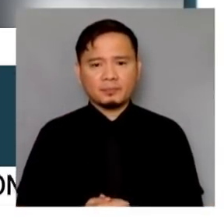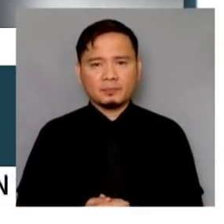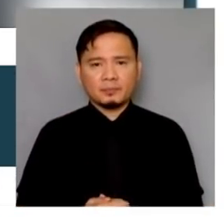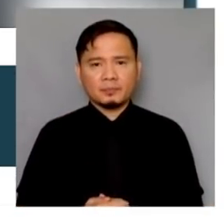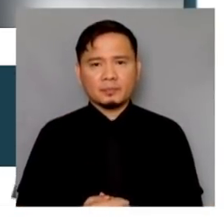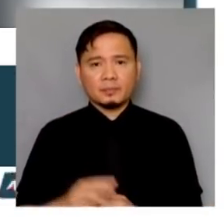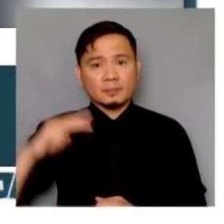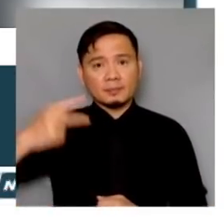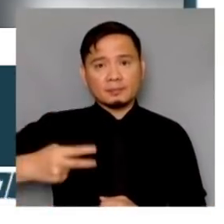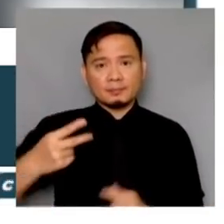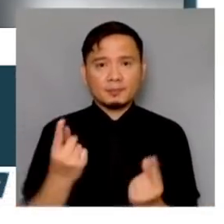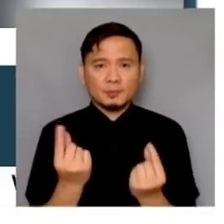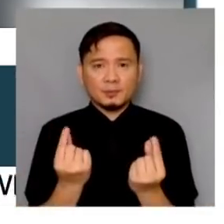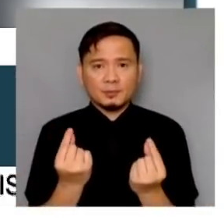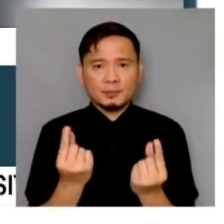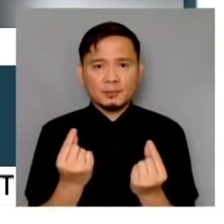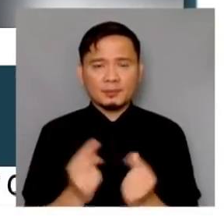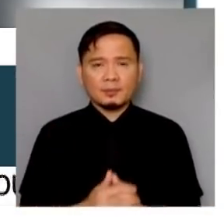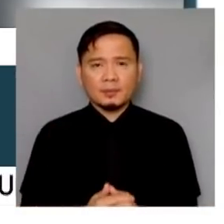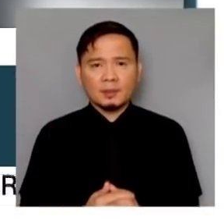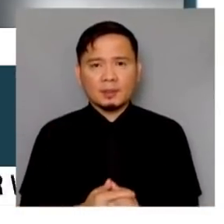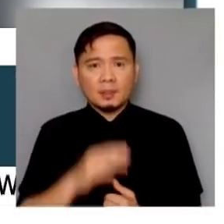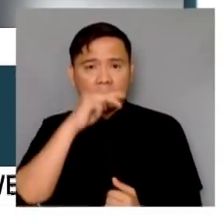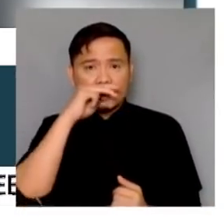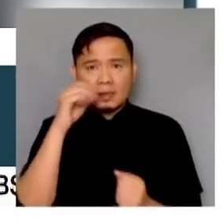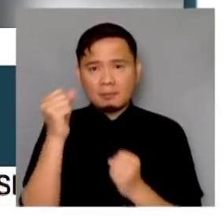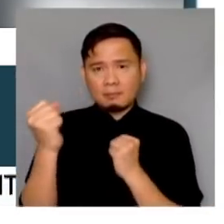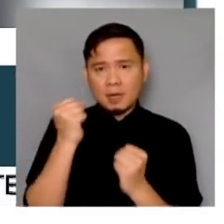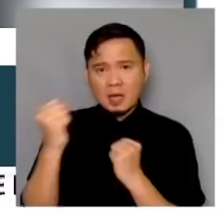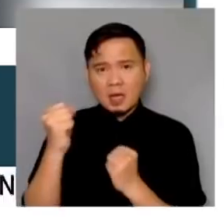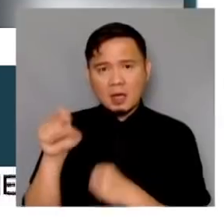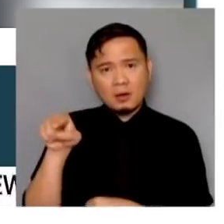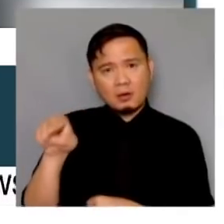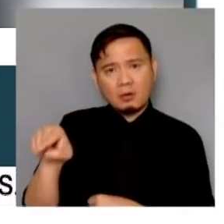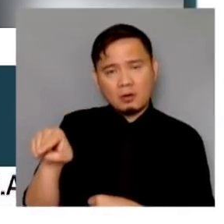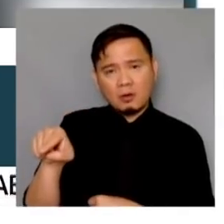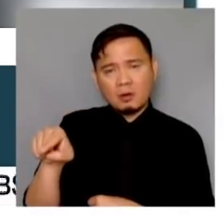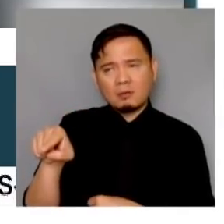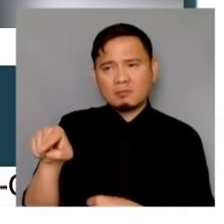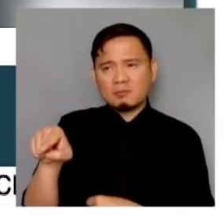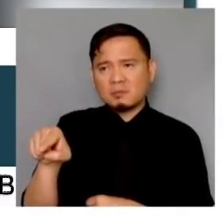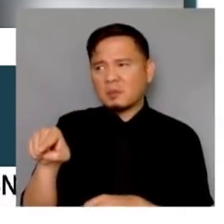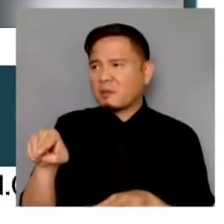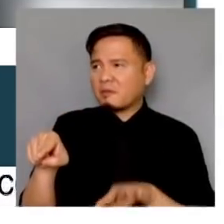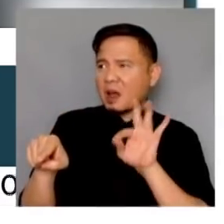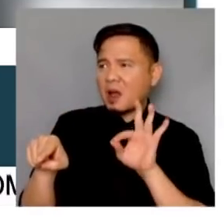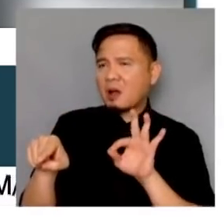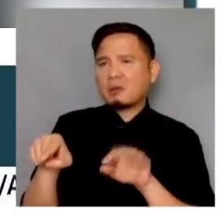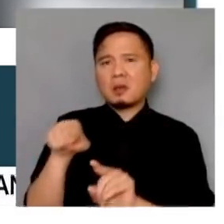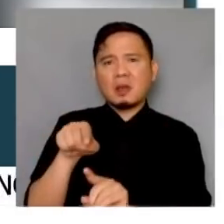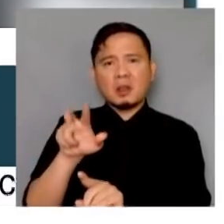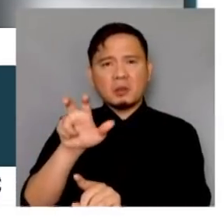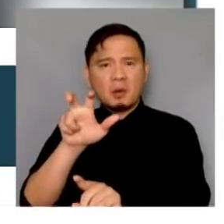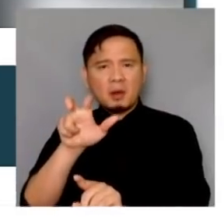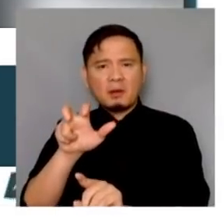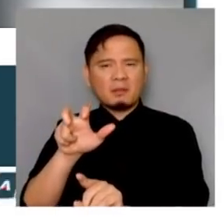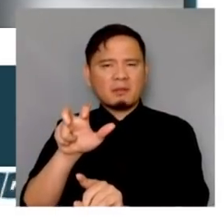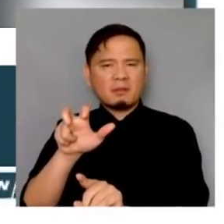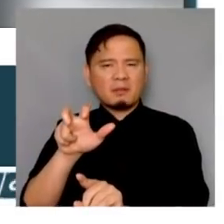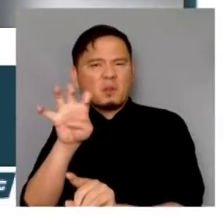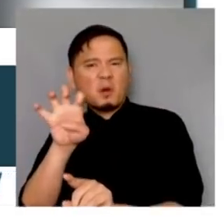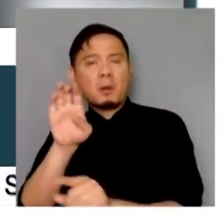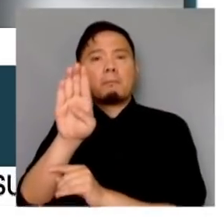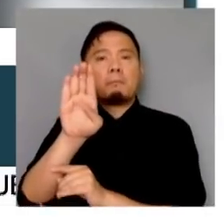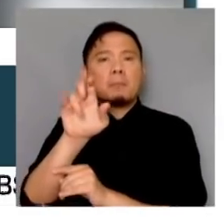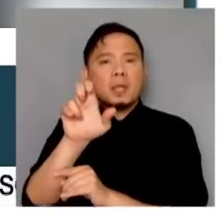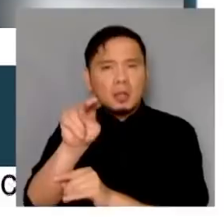that Senator Manny Pacquiao has found around 300 to 400 billion pesos in the national